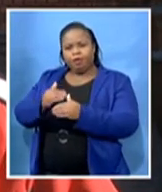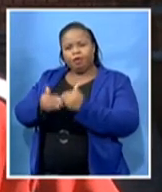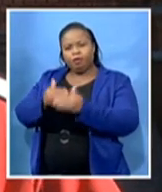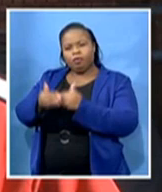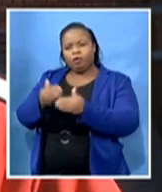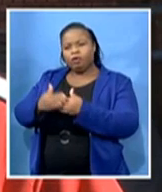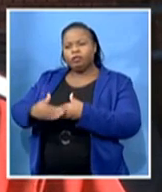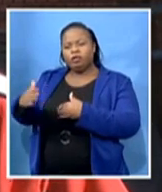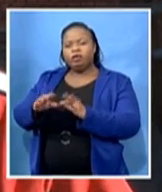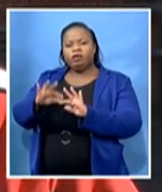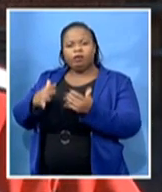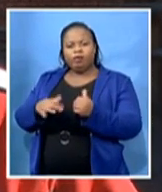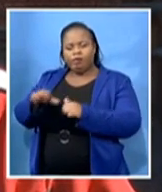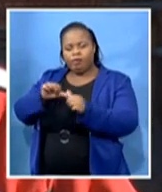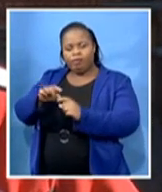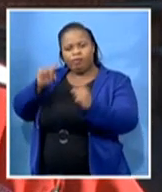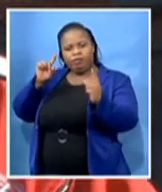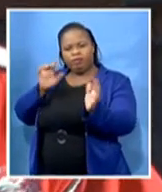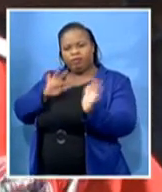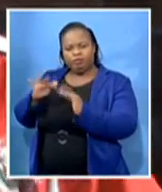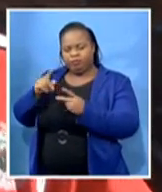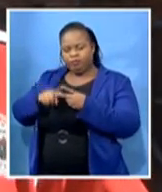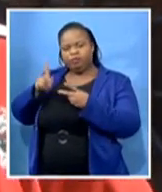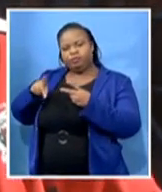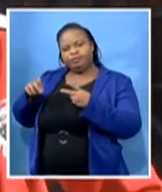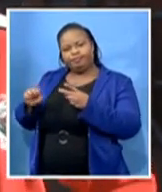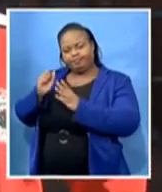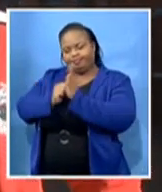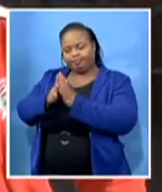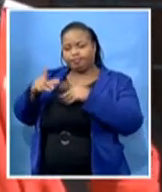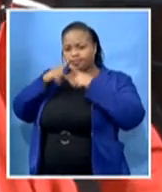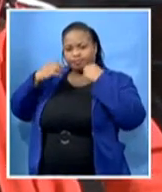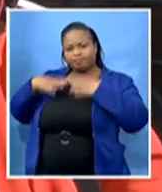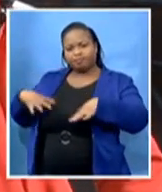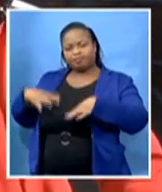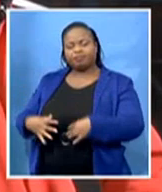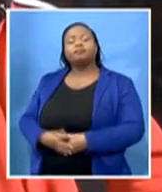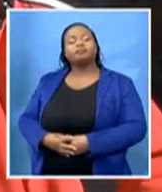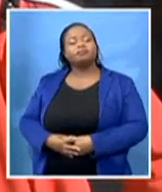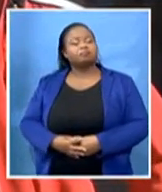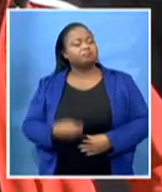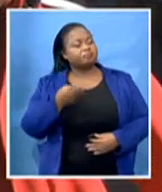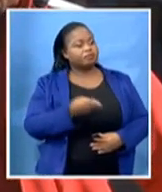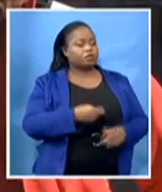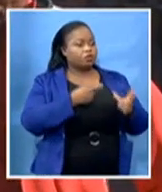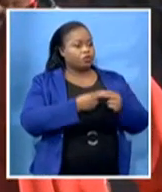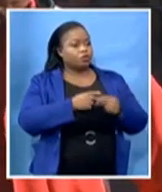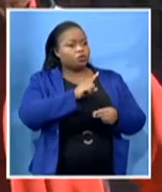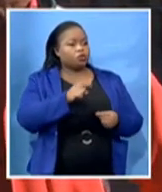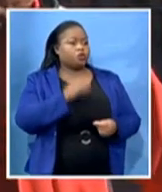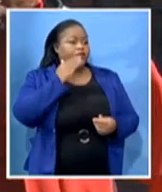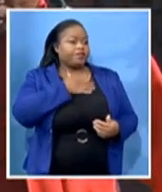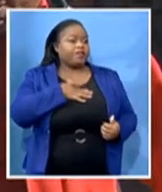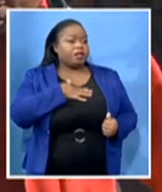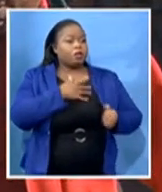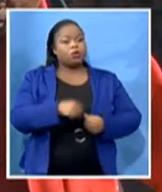of the PPEs and so forth. As the union, when do you feel like, or do you think will be the perfect